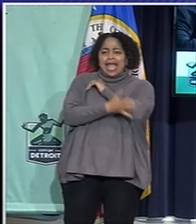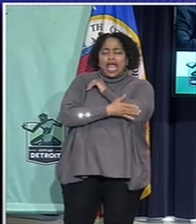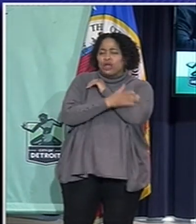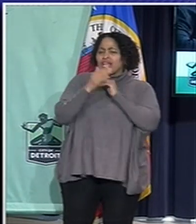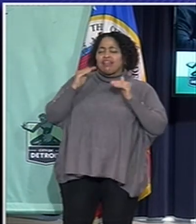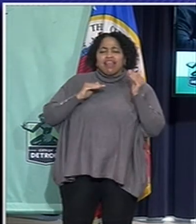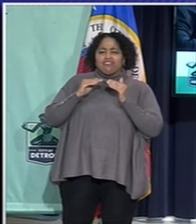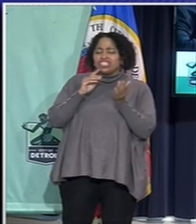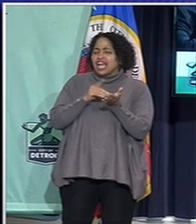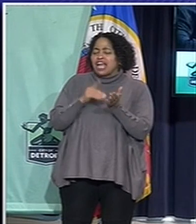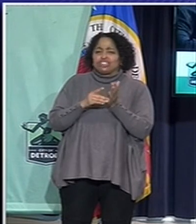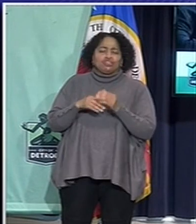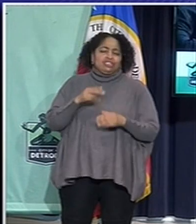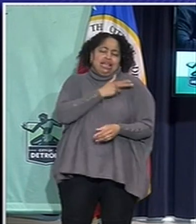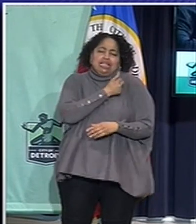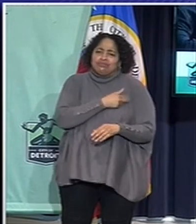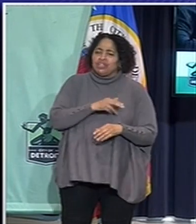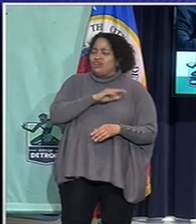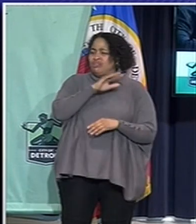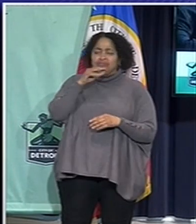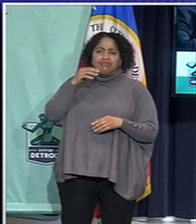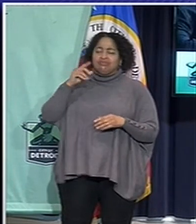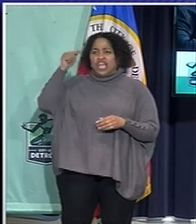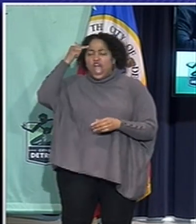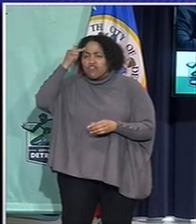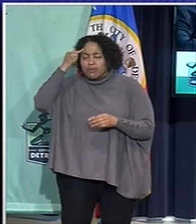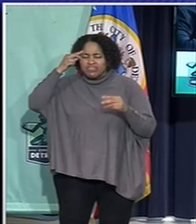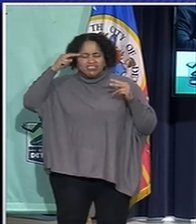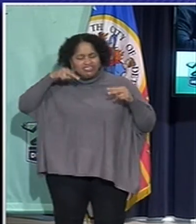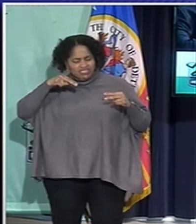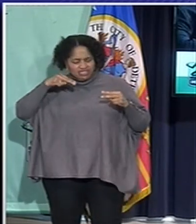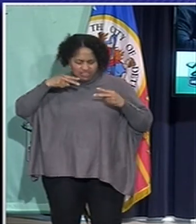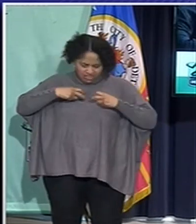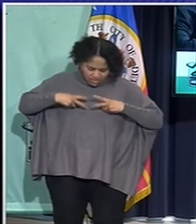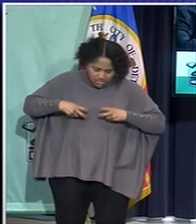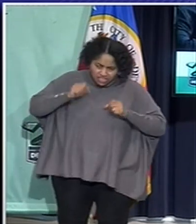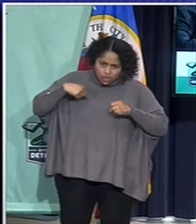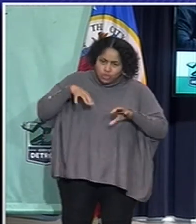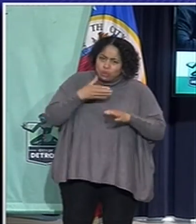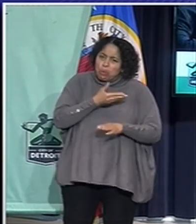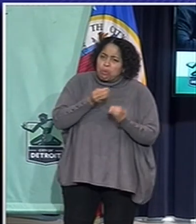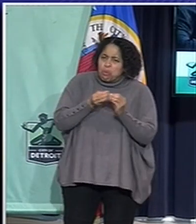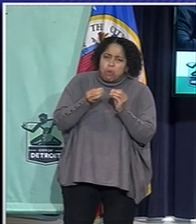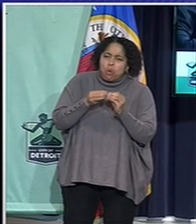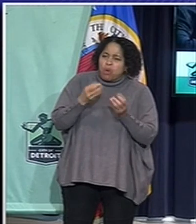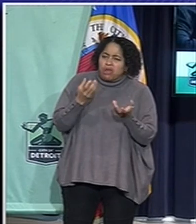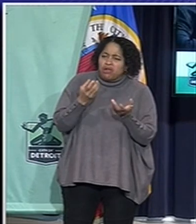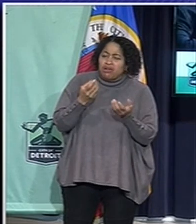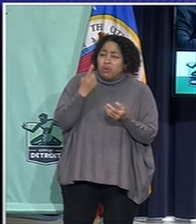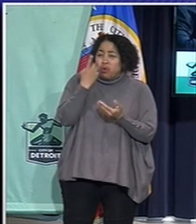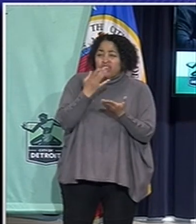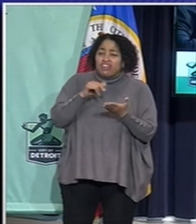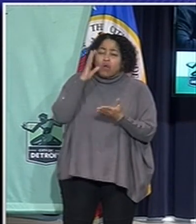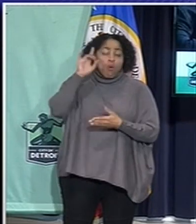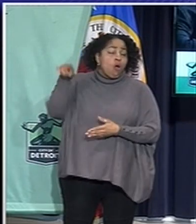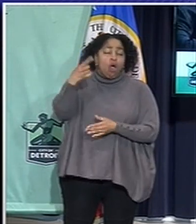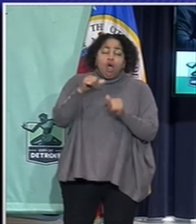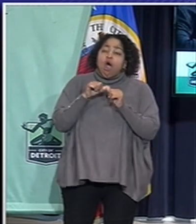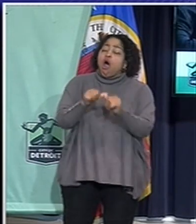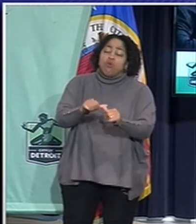hospitals, are all asking, could we have done more? The thing that will always affect me are